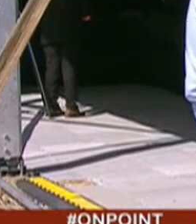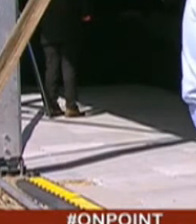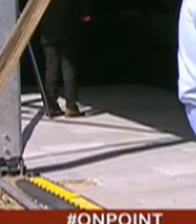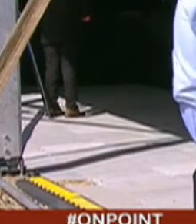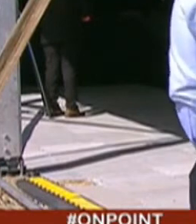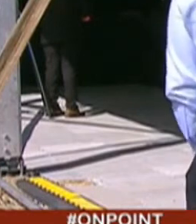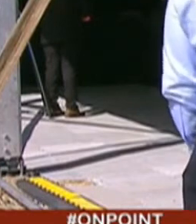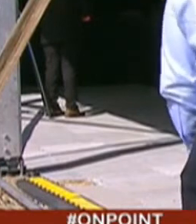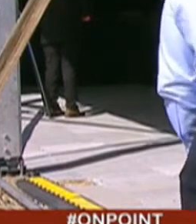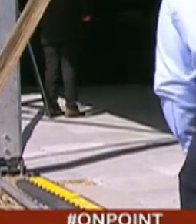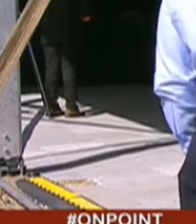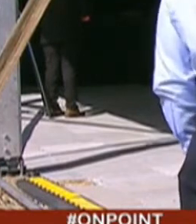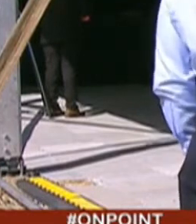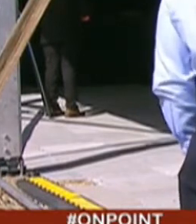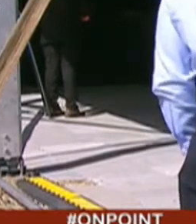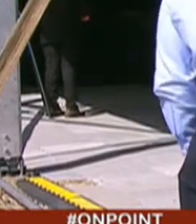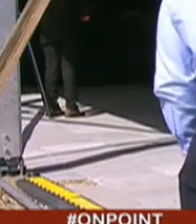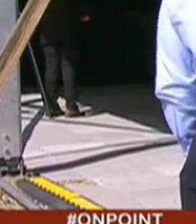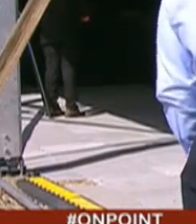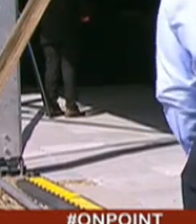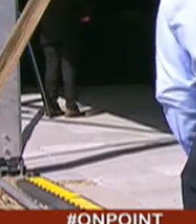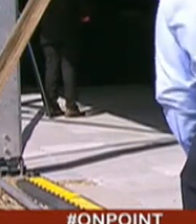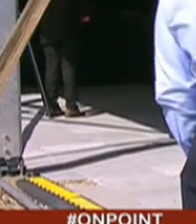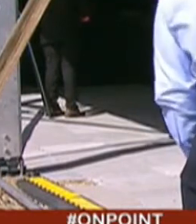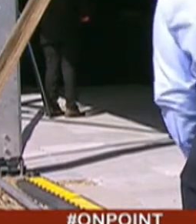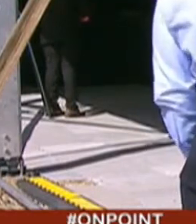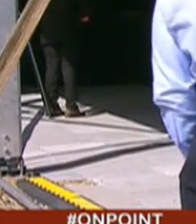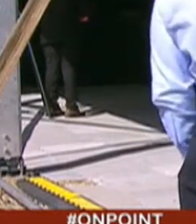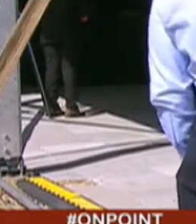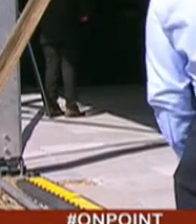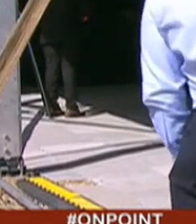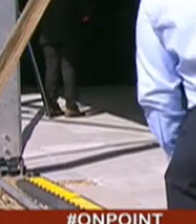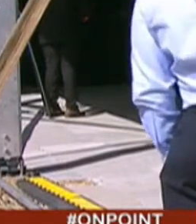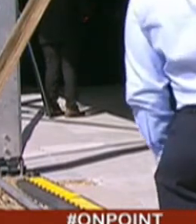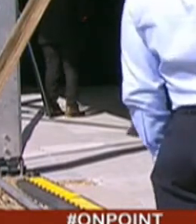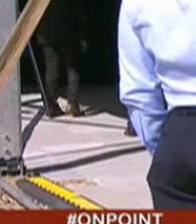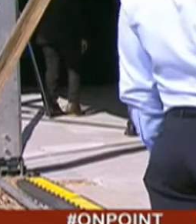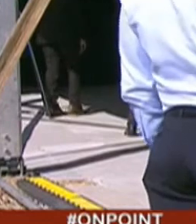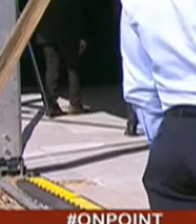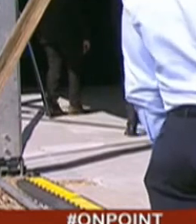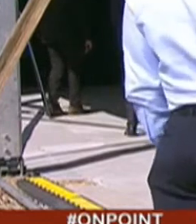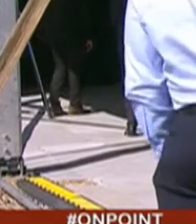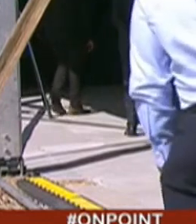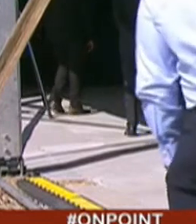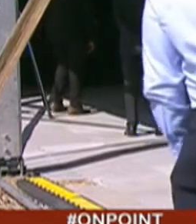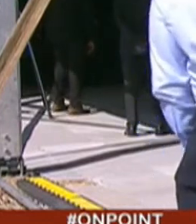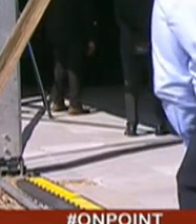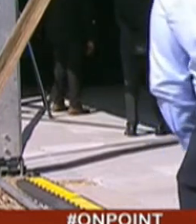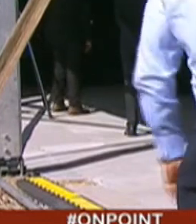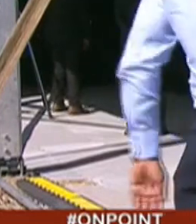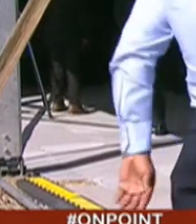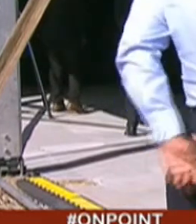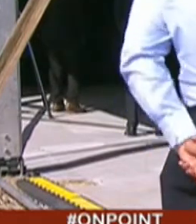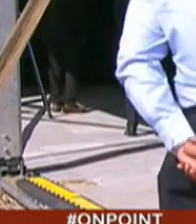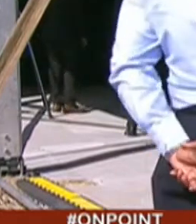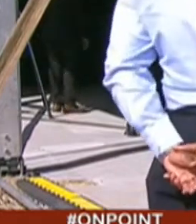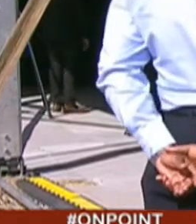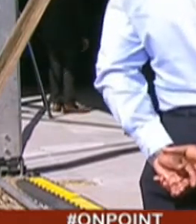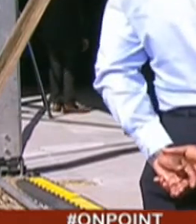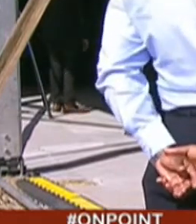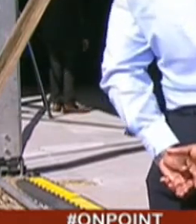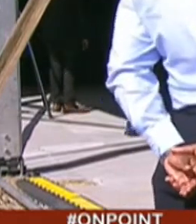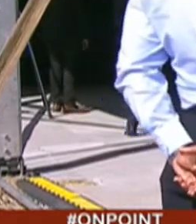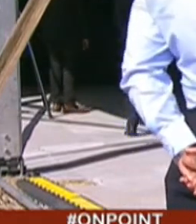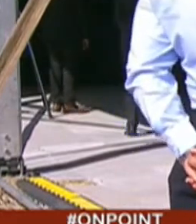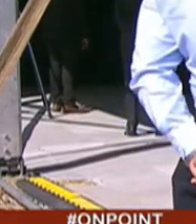in other parts of the province as well as the country. The president also emphasized the importance of the vaccine rollout.